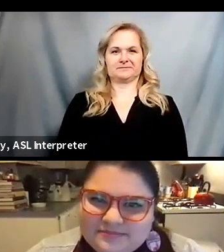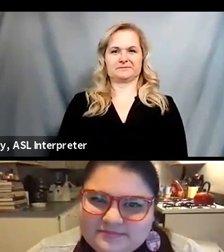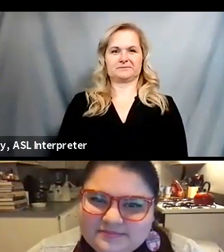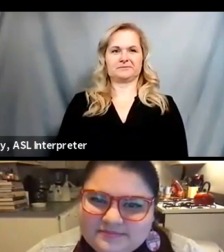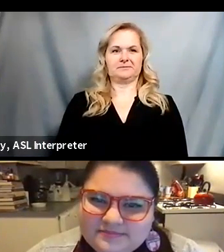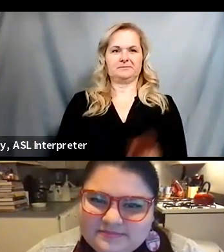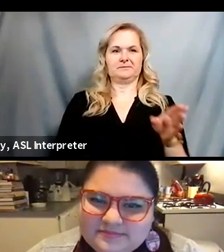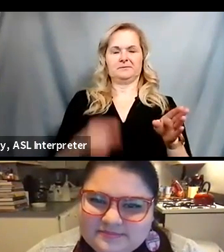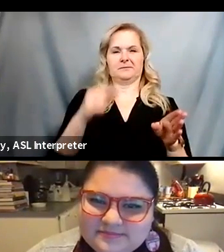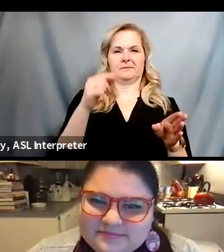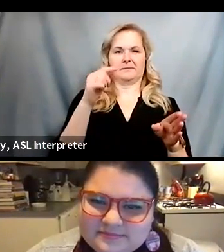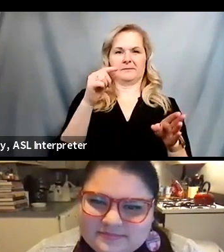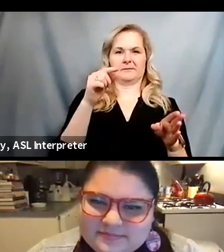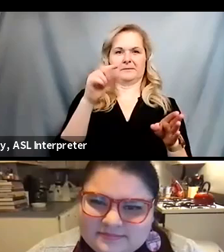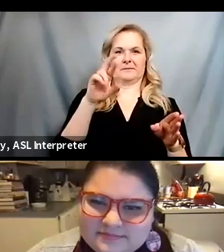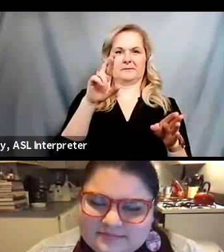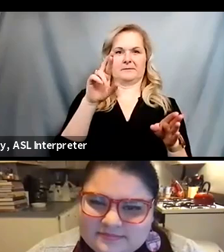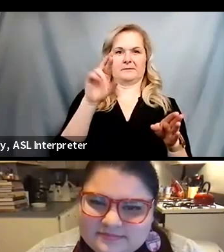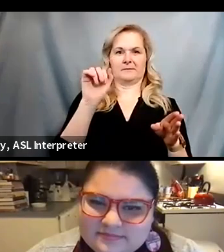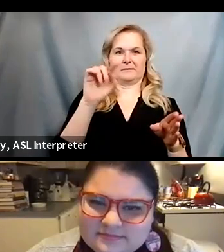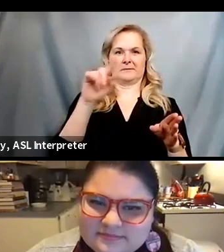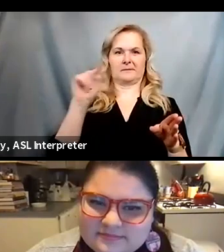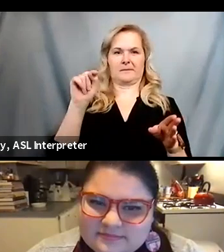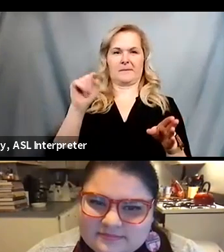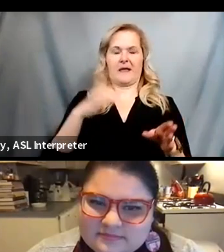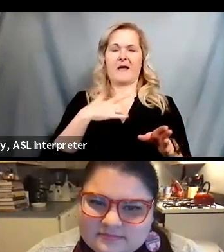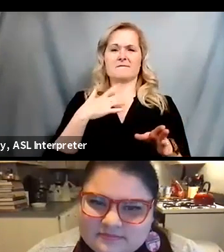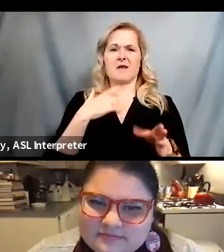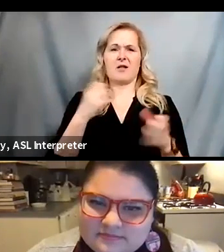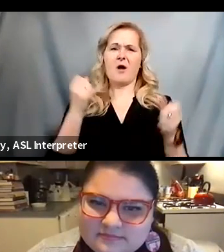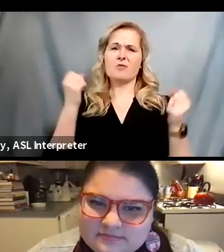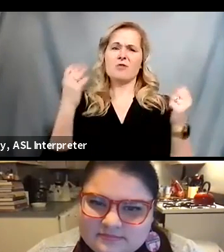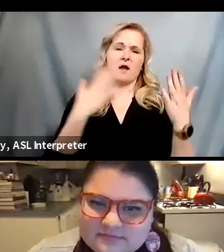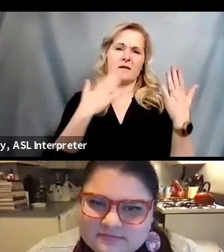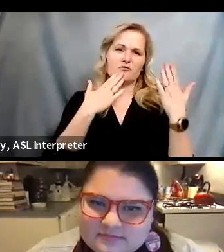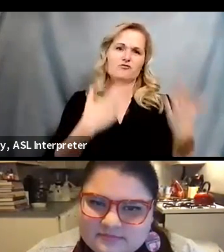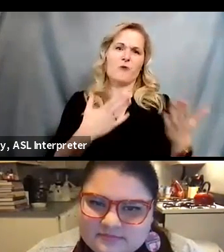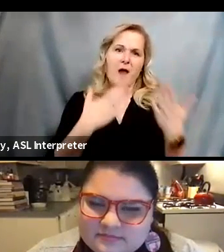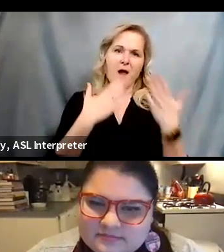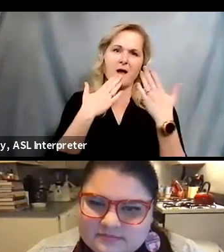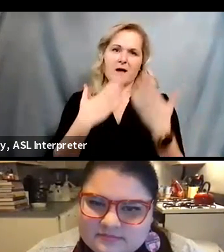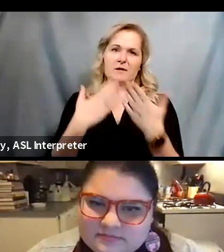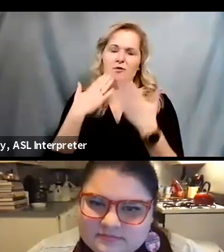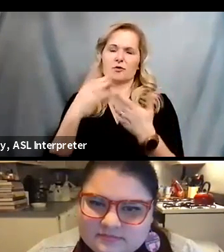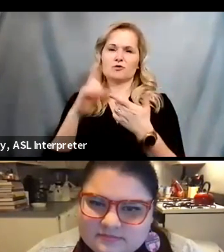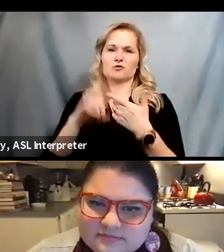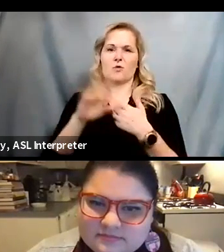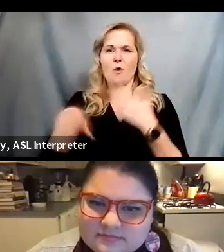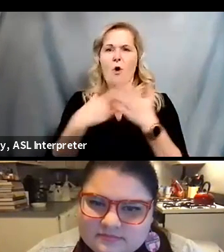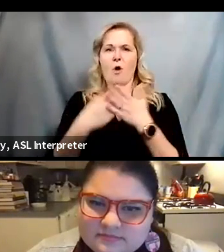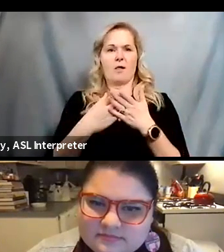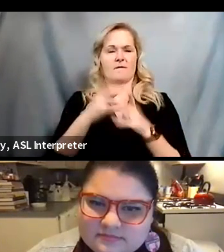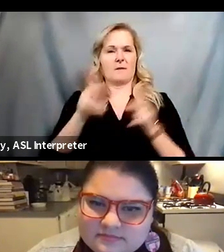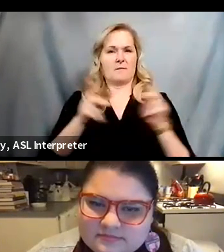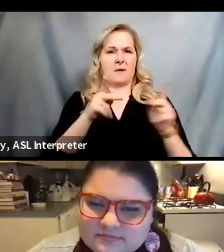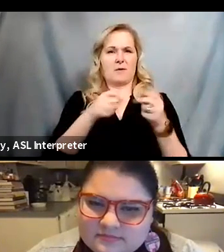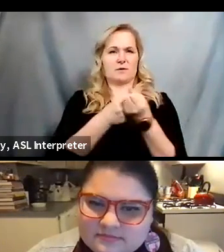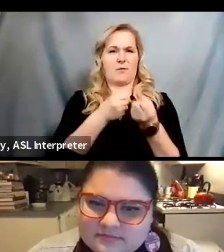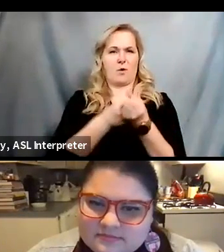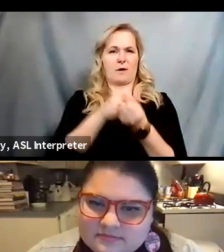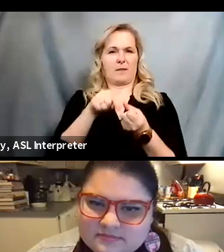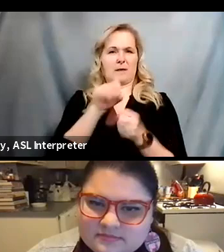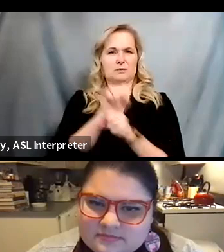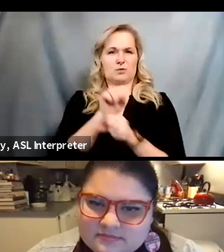This is Grant. I feel a lot of gratitude to all of the bodies supporting this work, particularly